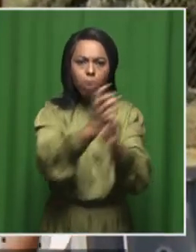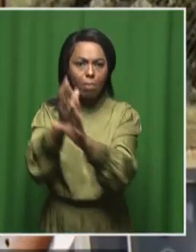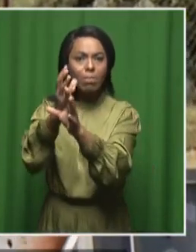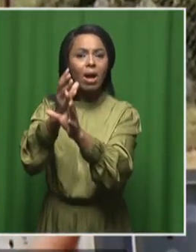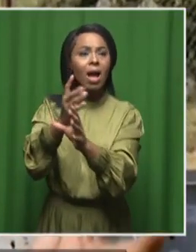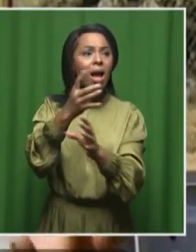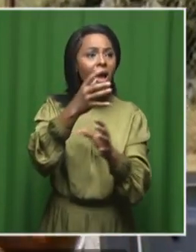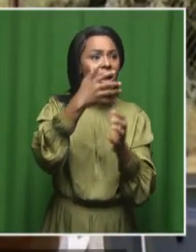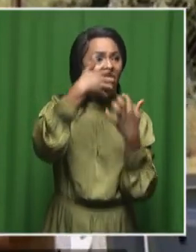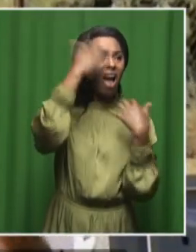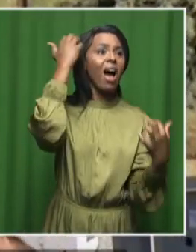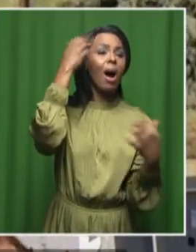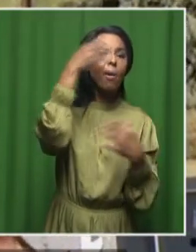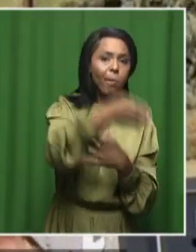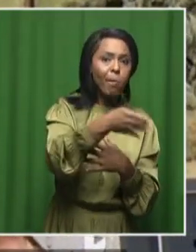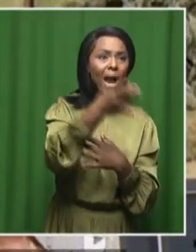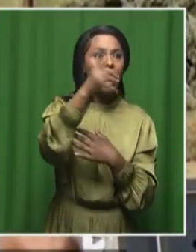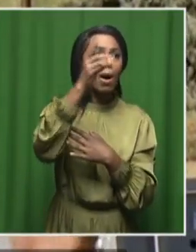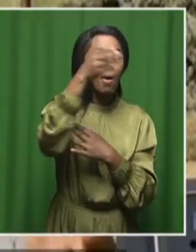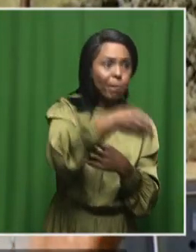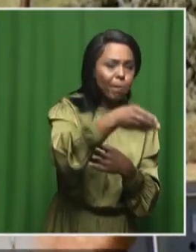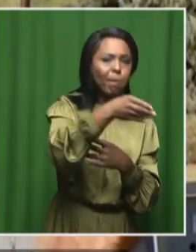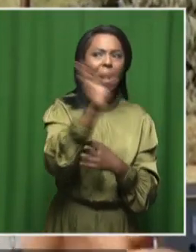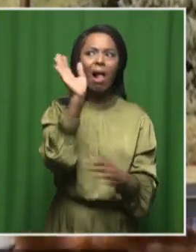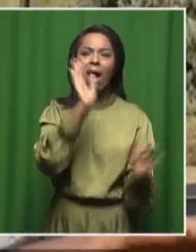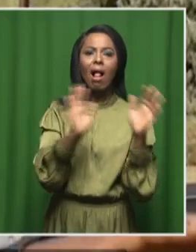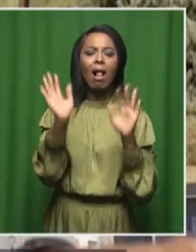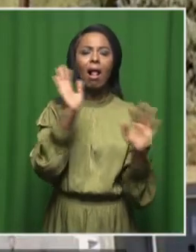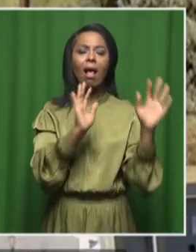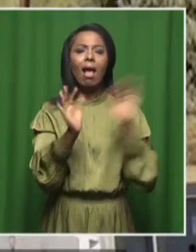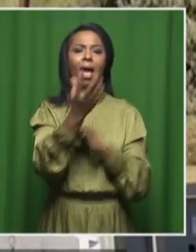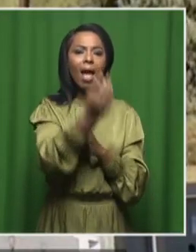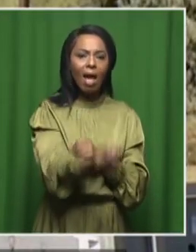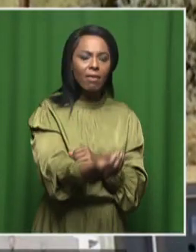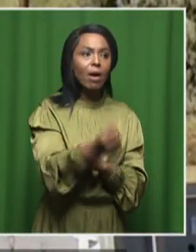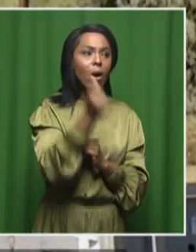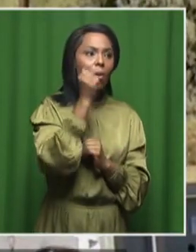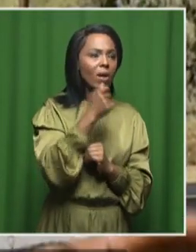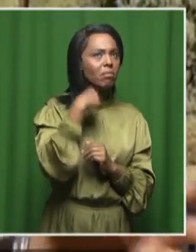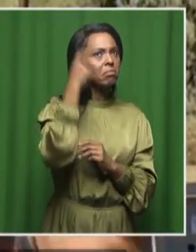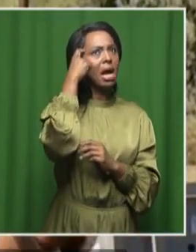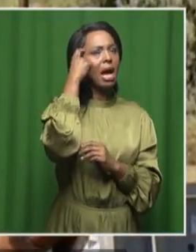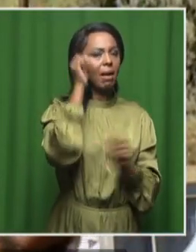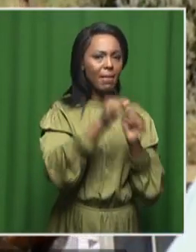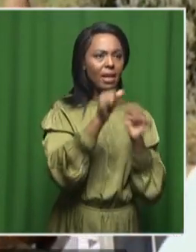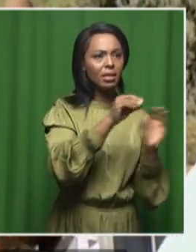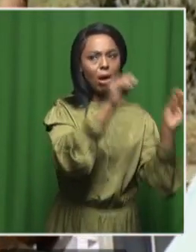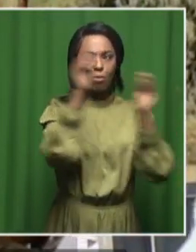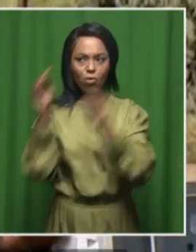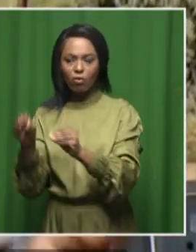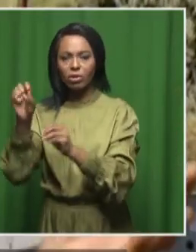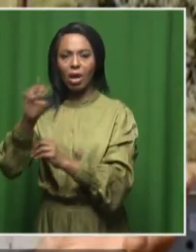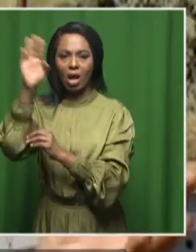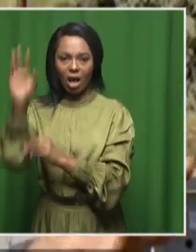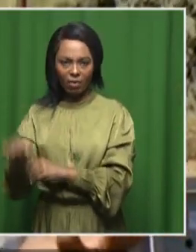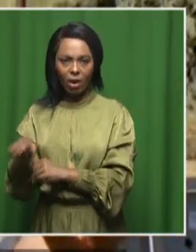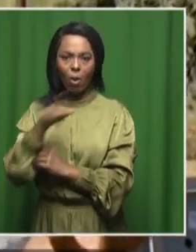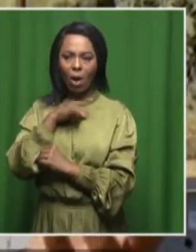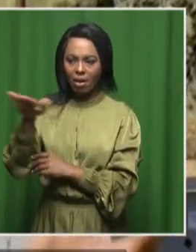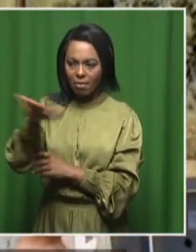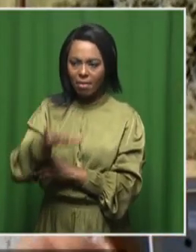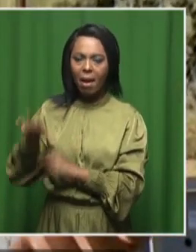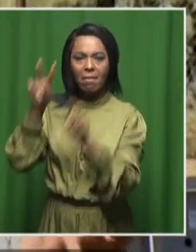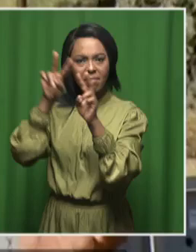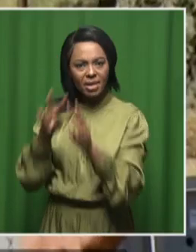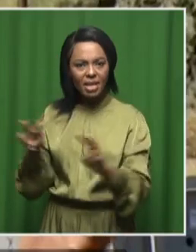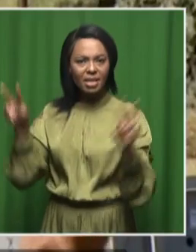surrounding them. And now when they will come here, I think this is a peaceful place. There is no more bad smelling. There is